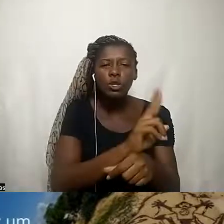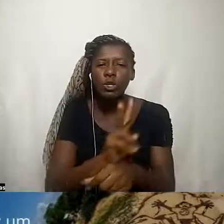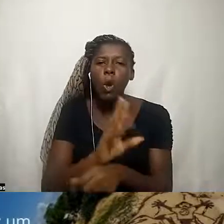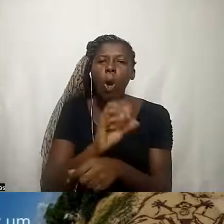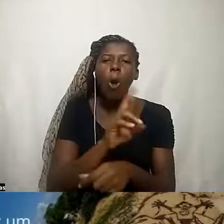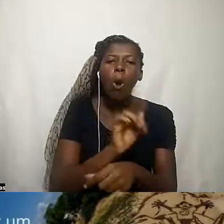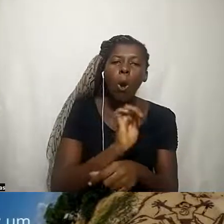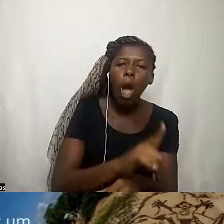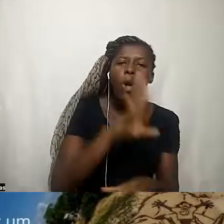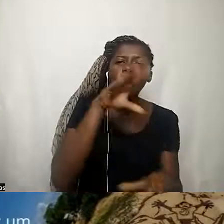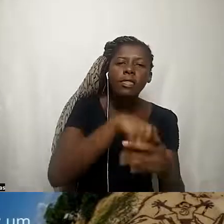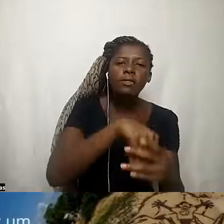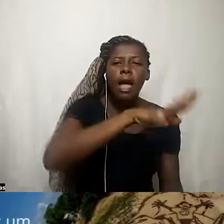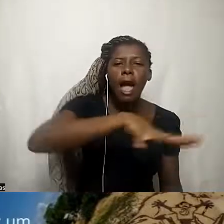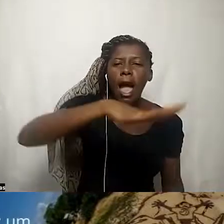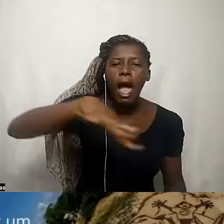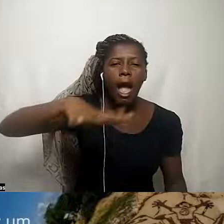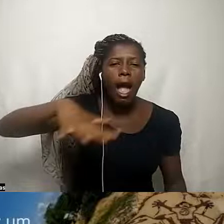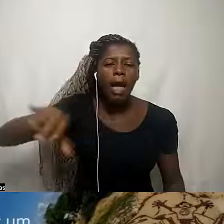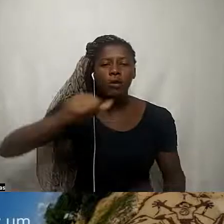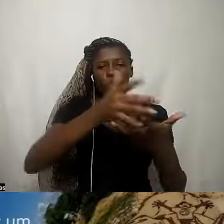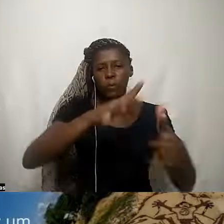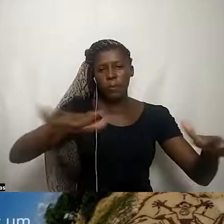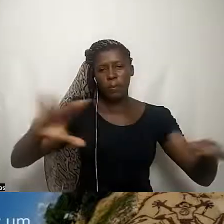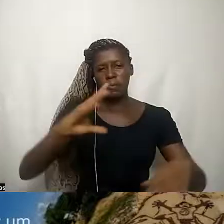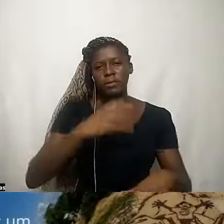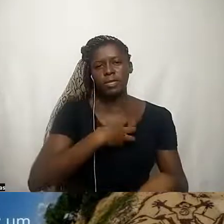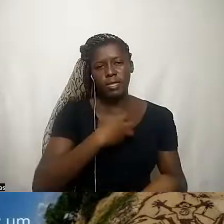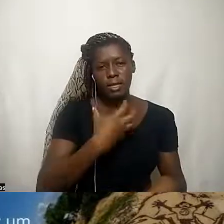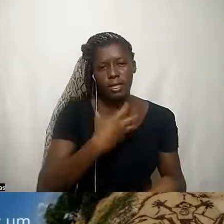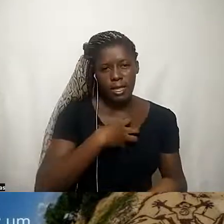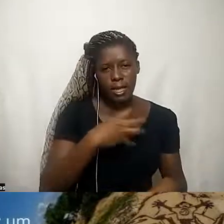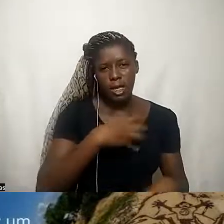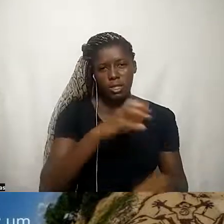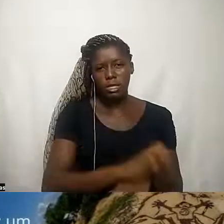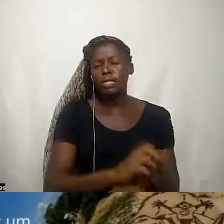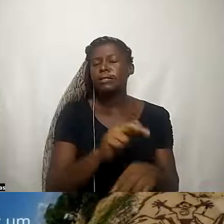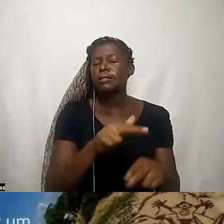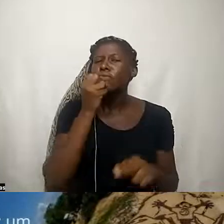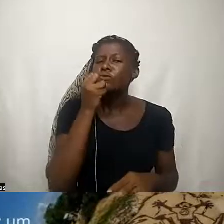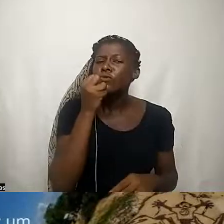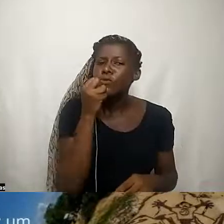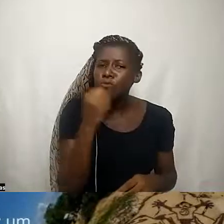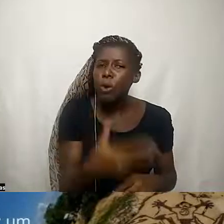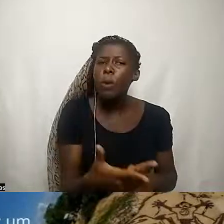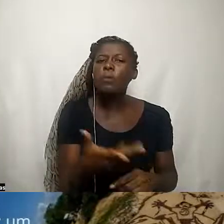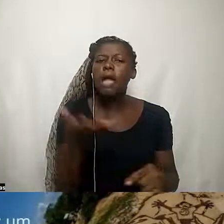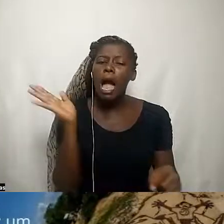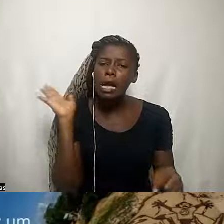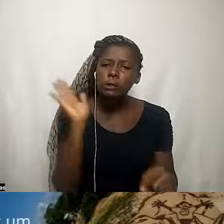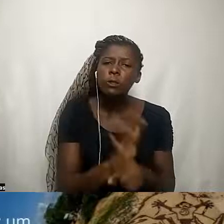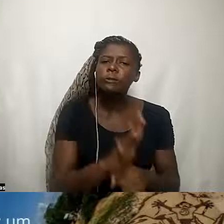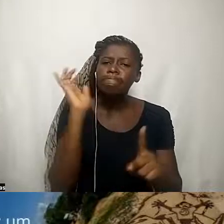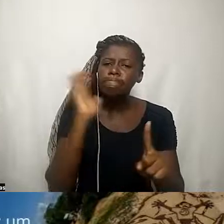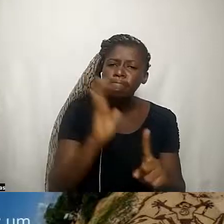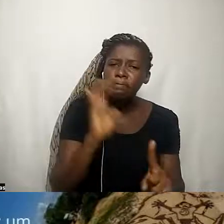of corals in these units. It is an effective participation that contributes to the